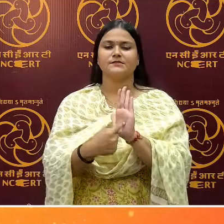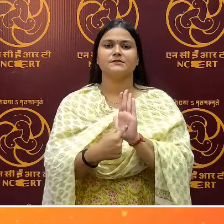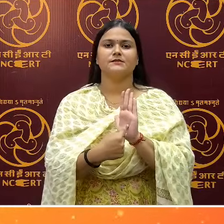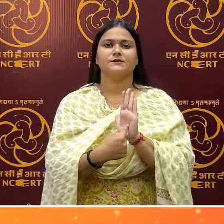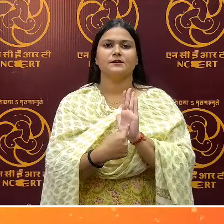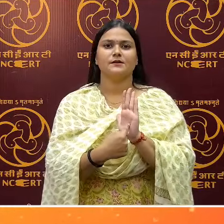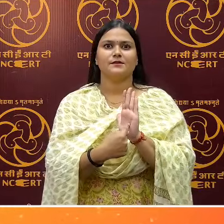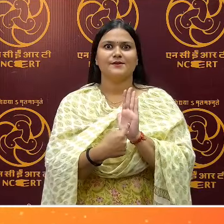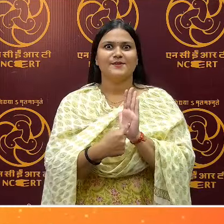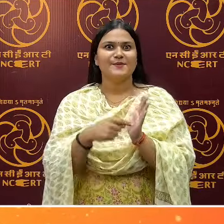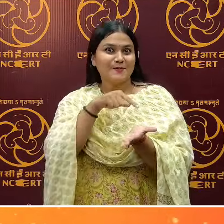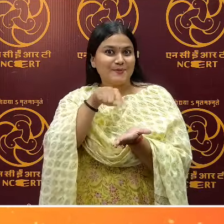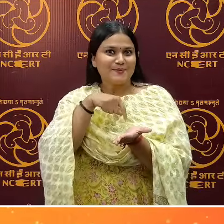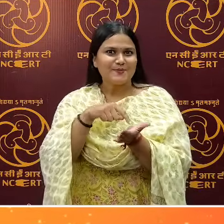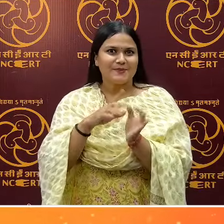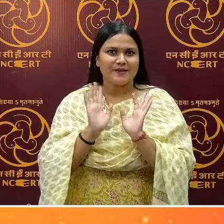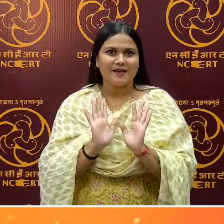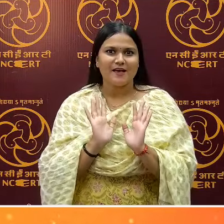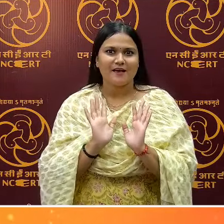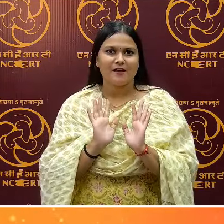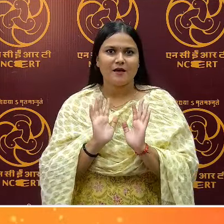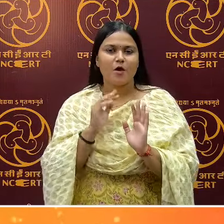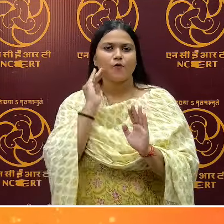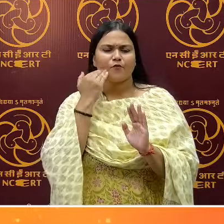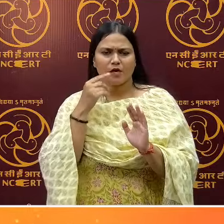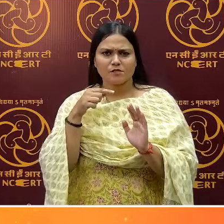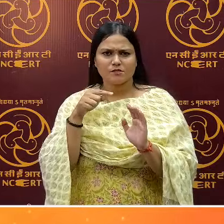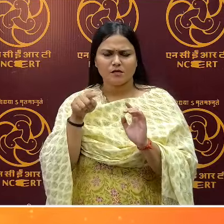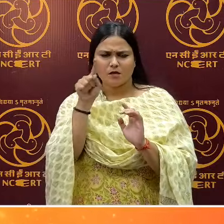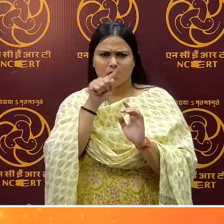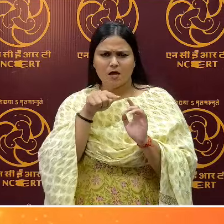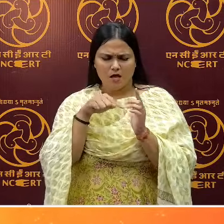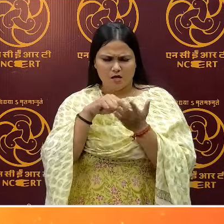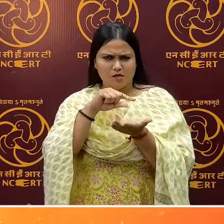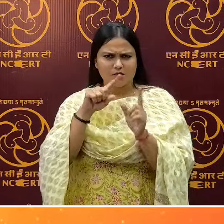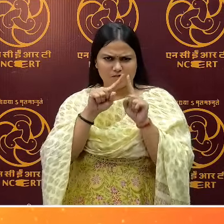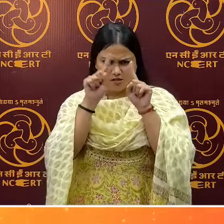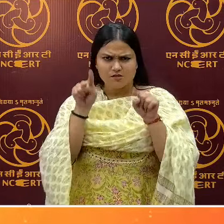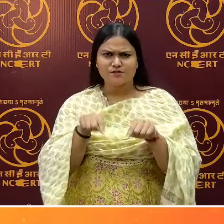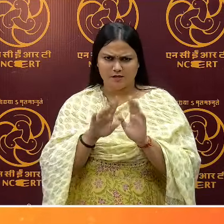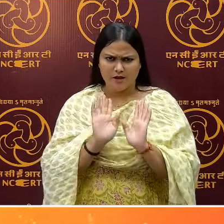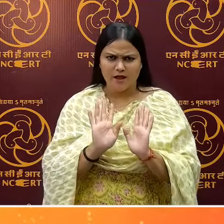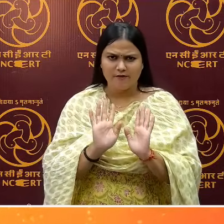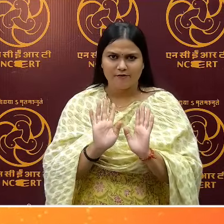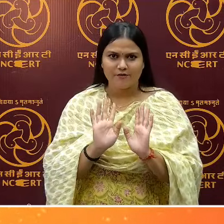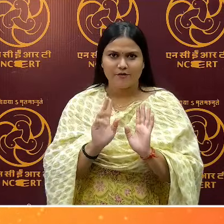Oh, it's rotating. What is the shape when it is rotating? Is it looking a square now? No, not at all.